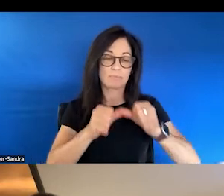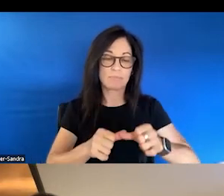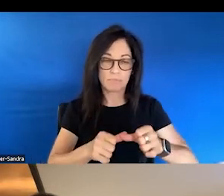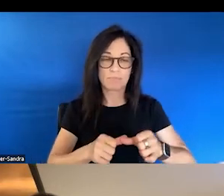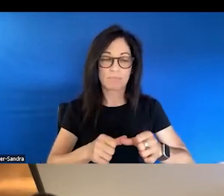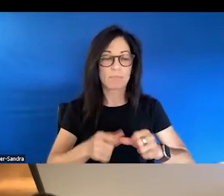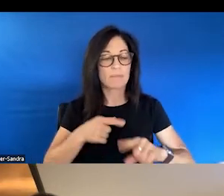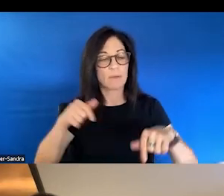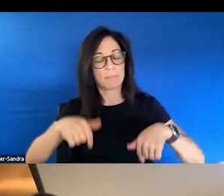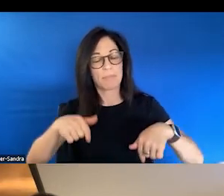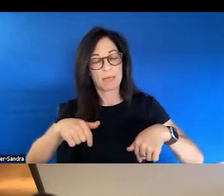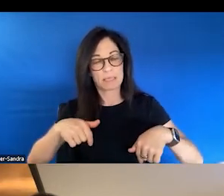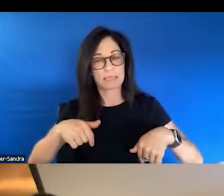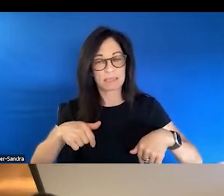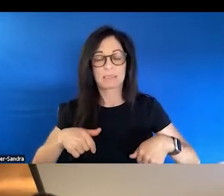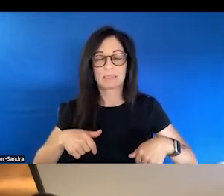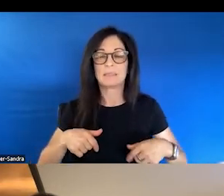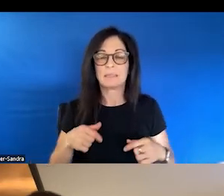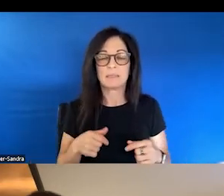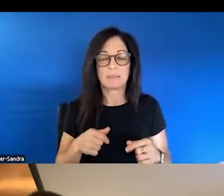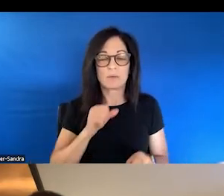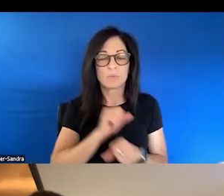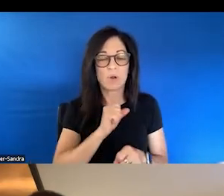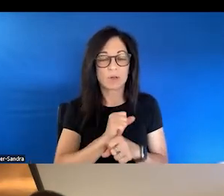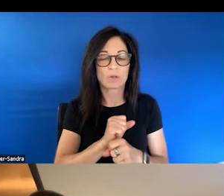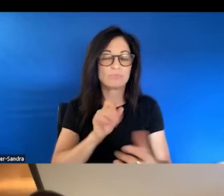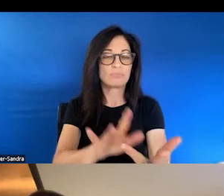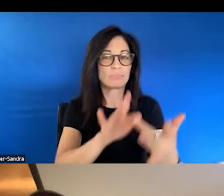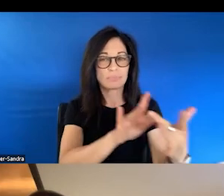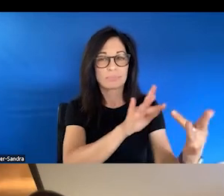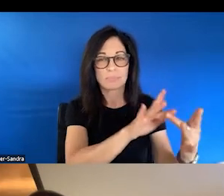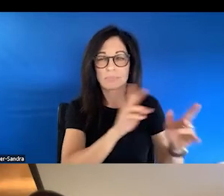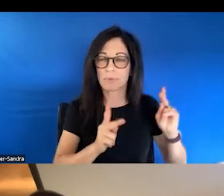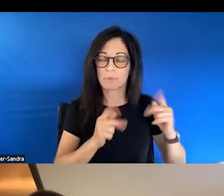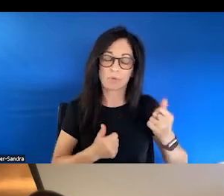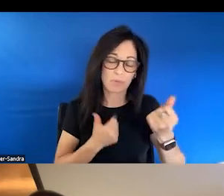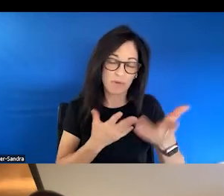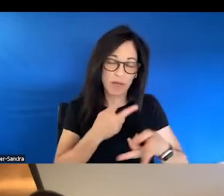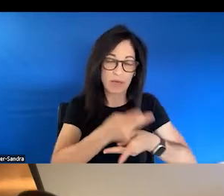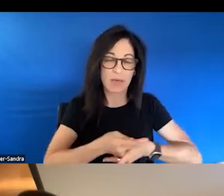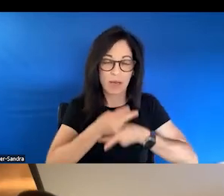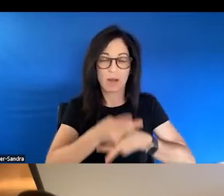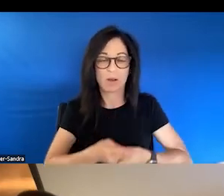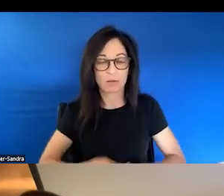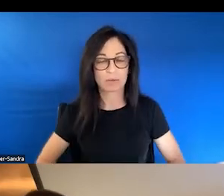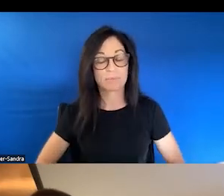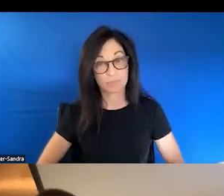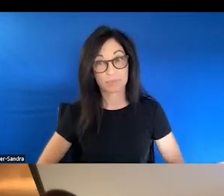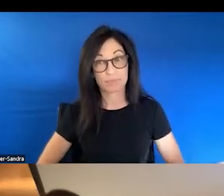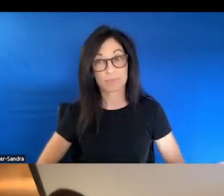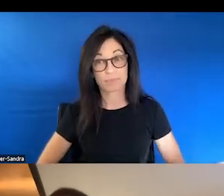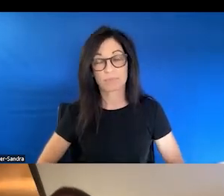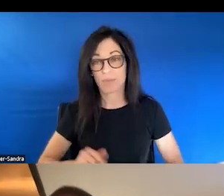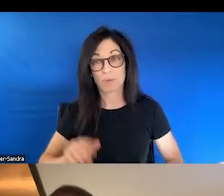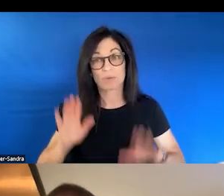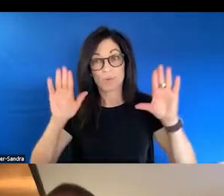from this operation to reach out to people and provide care. And that was really great